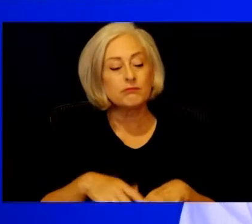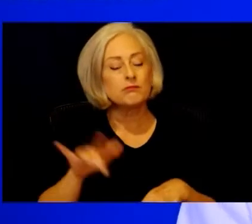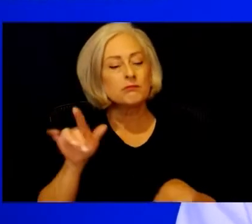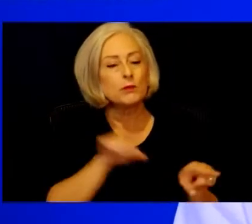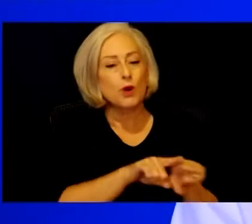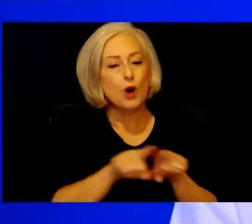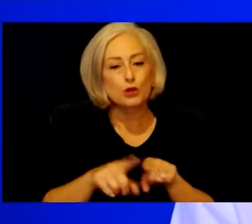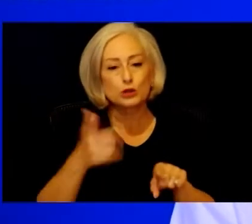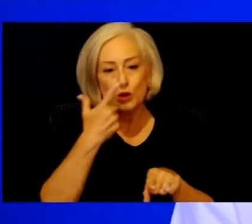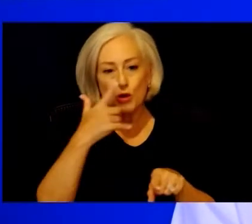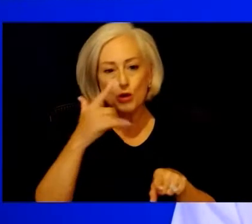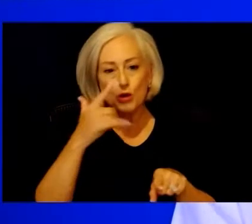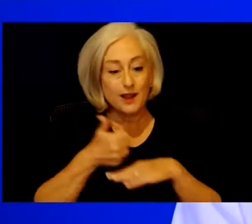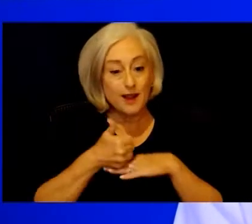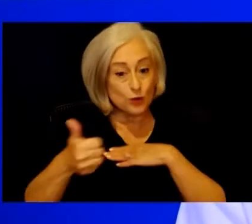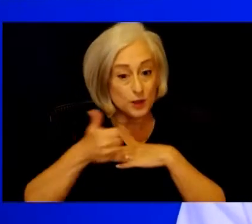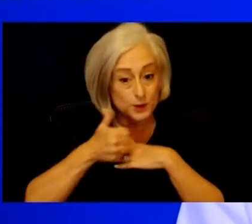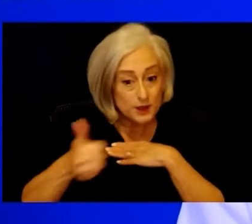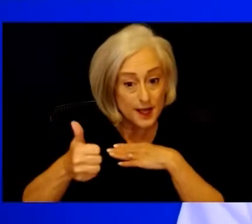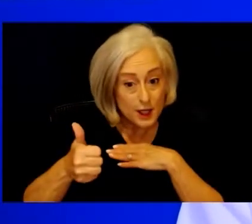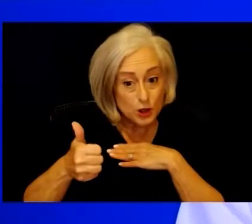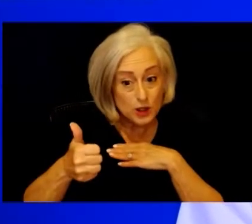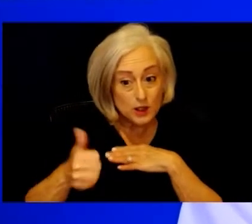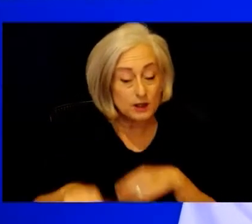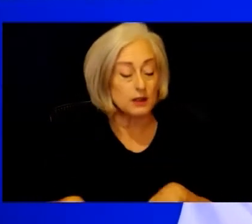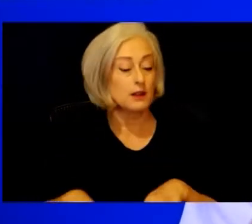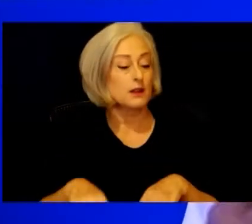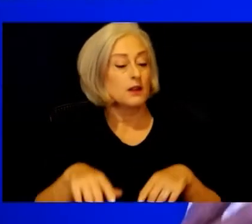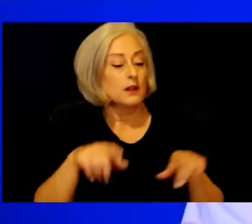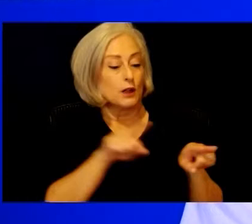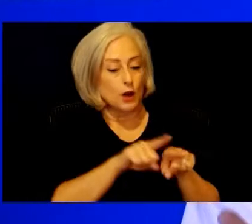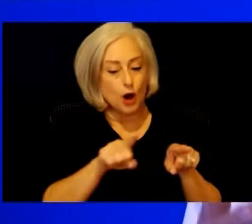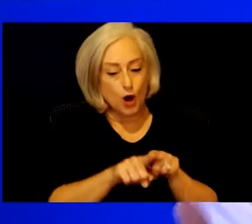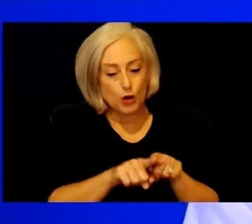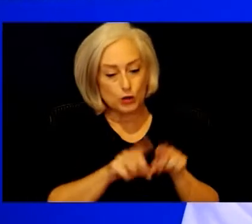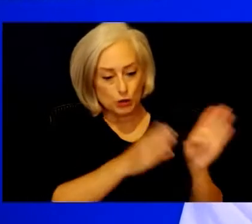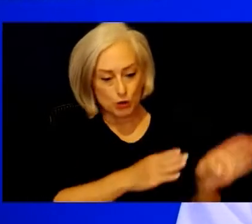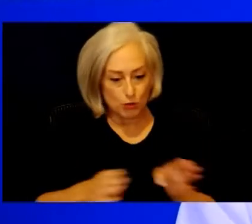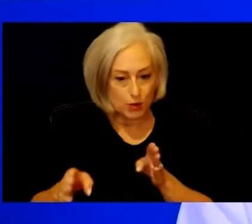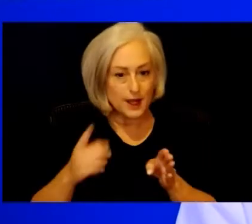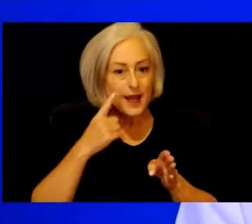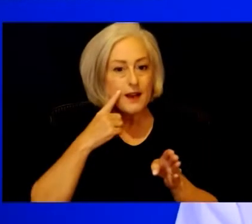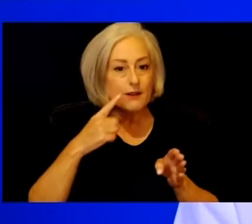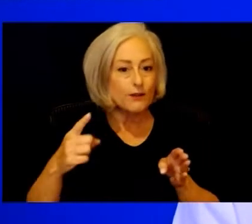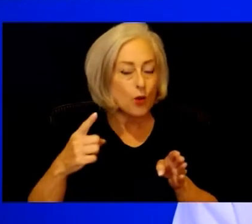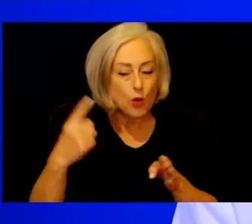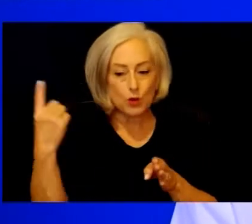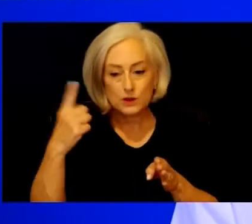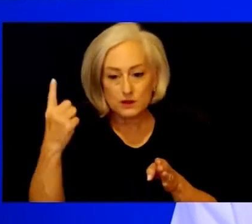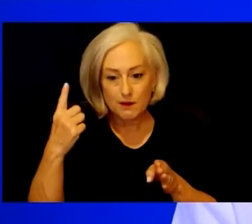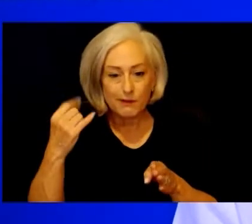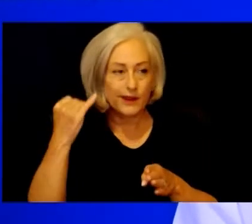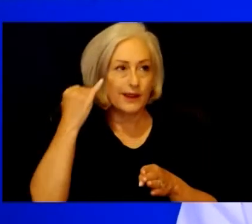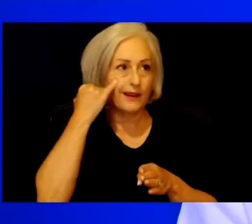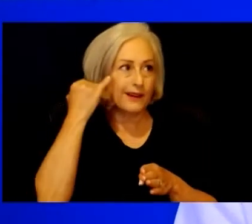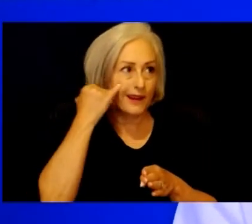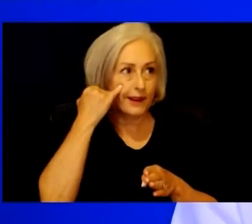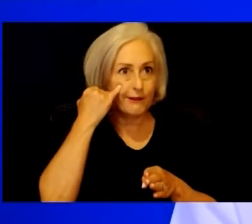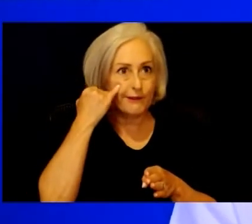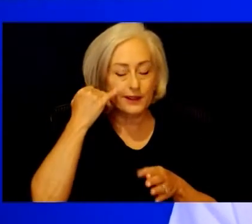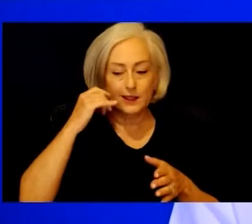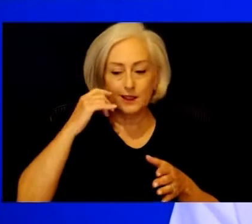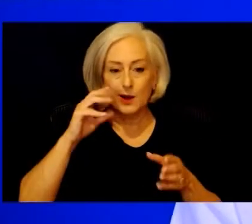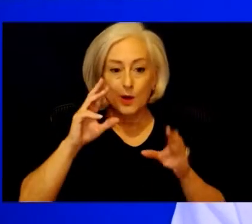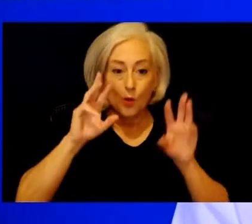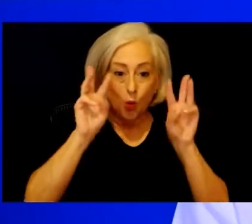some redundancy such that if unforeseen events like a storm shutting down a port, that we have alternatives